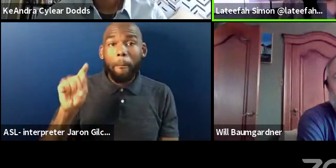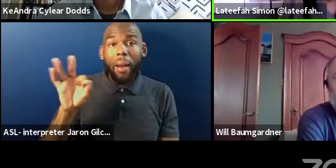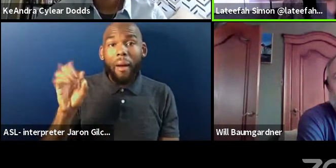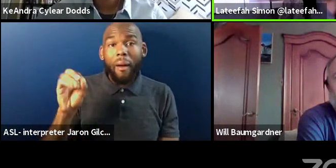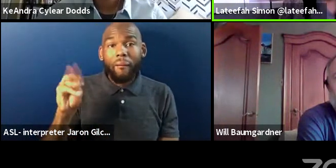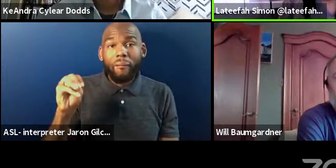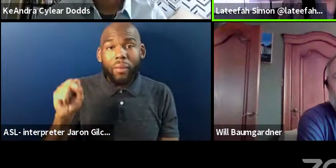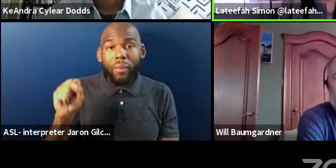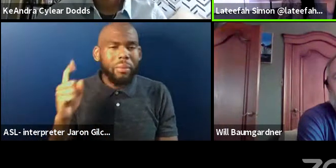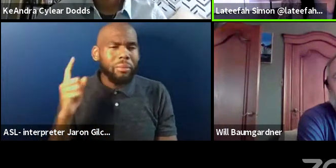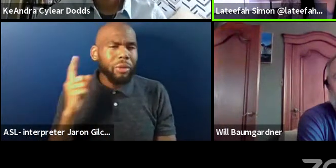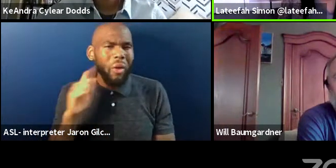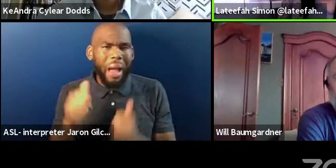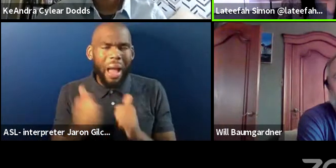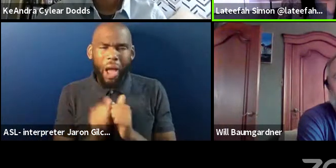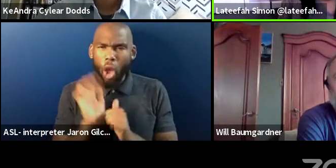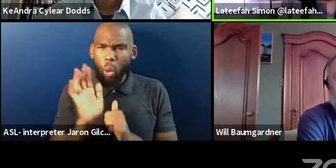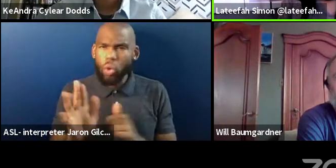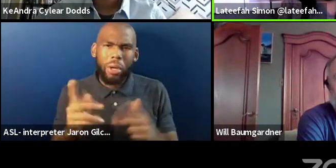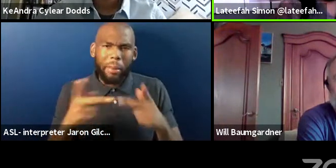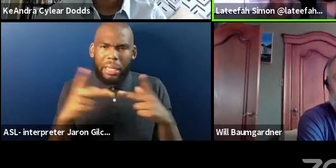your position was funded,